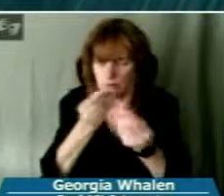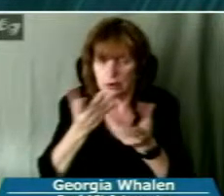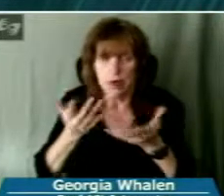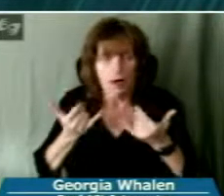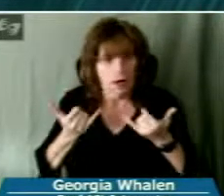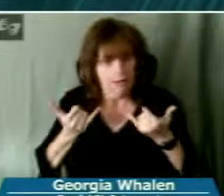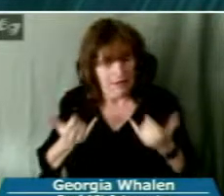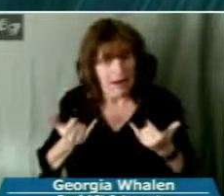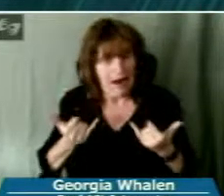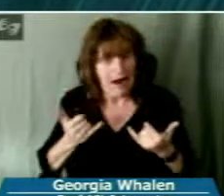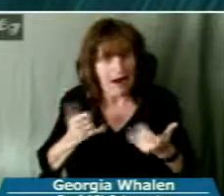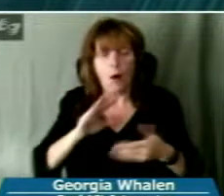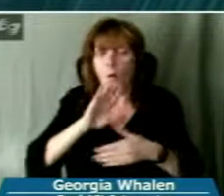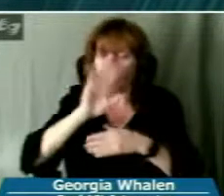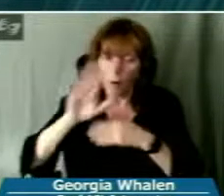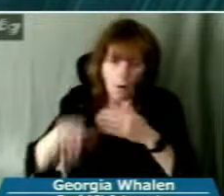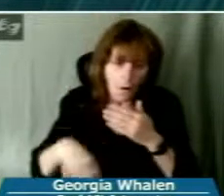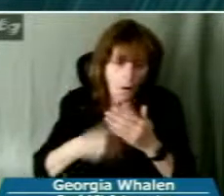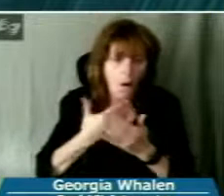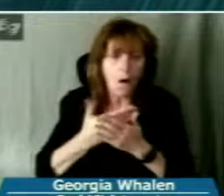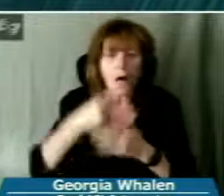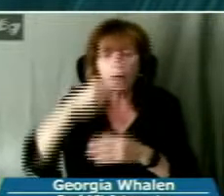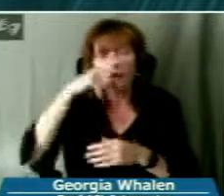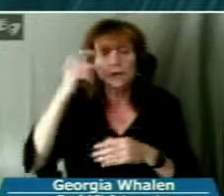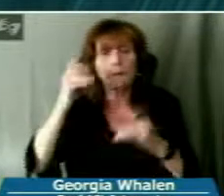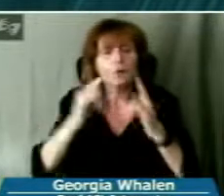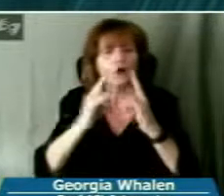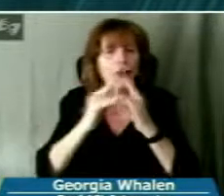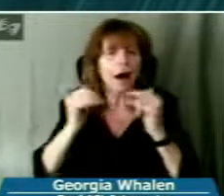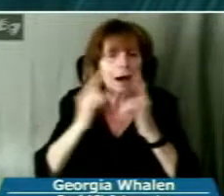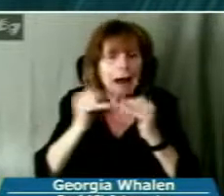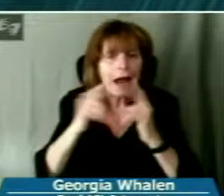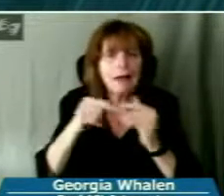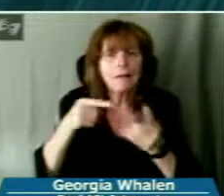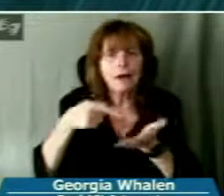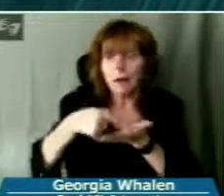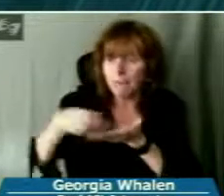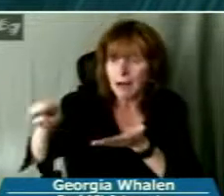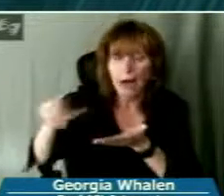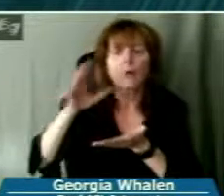camp bookings are to be refunded. A reminder that the city is